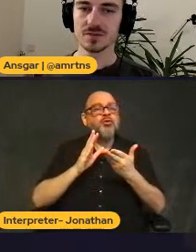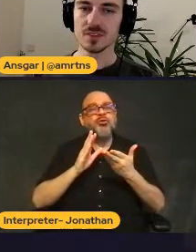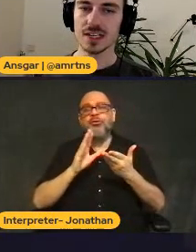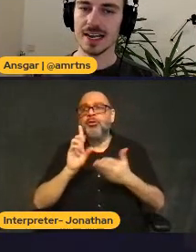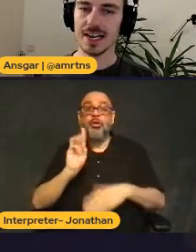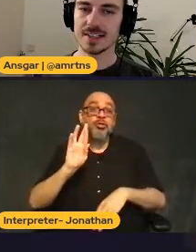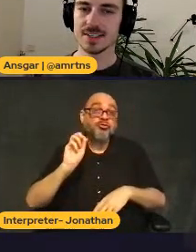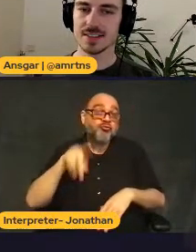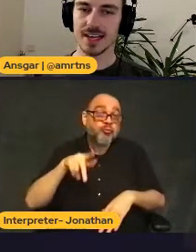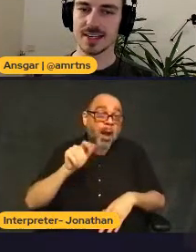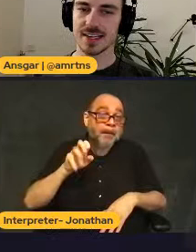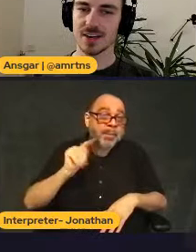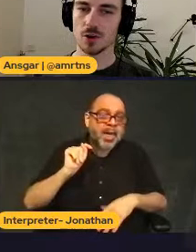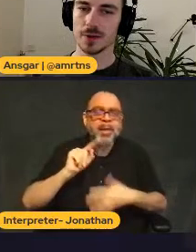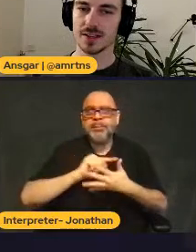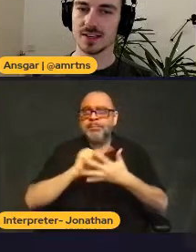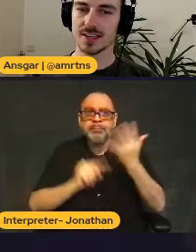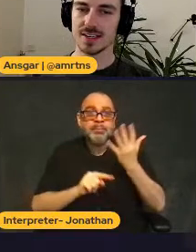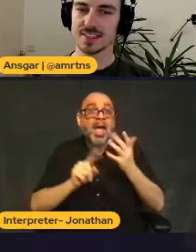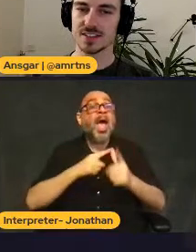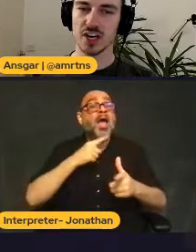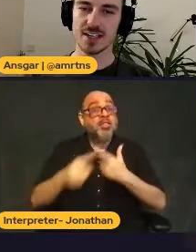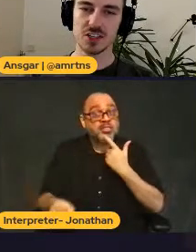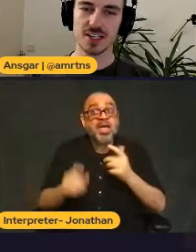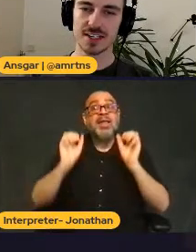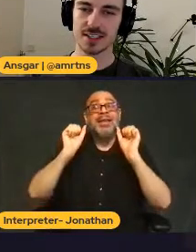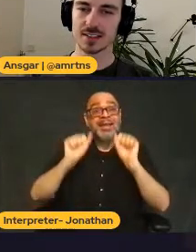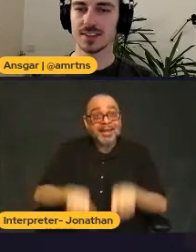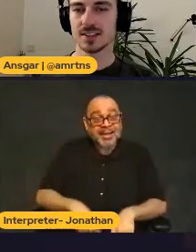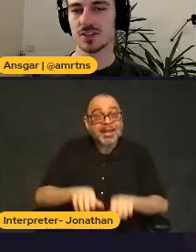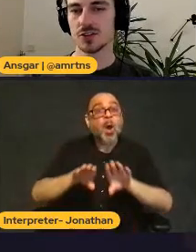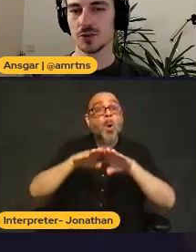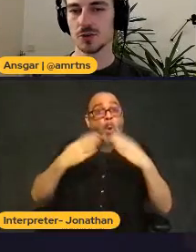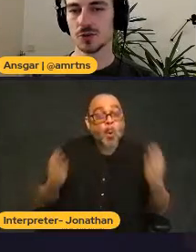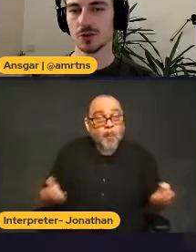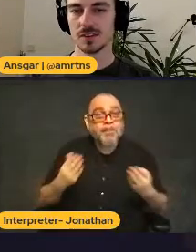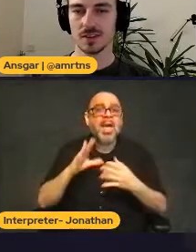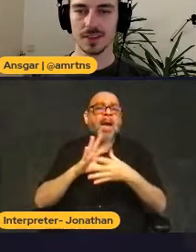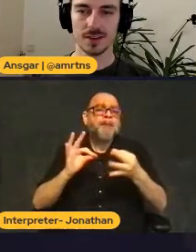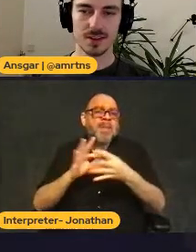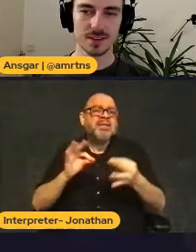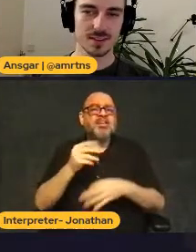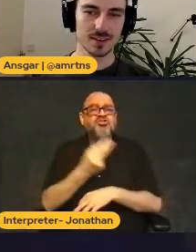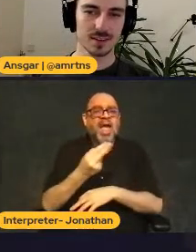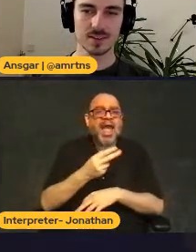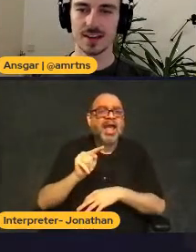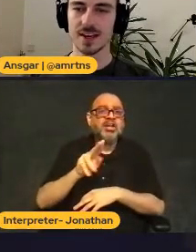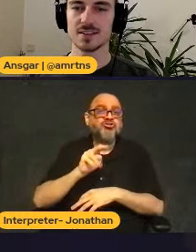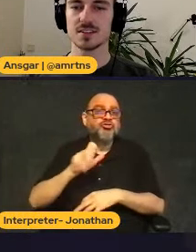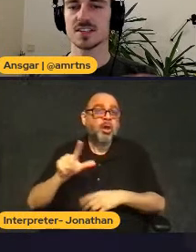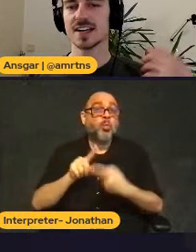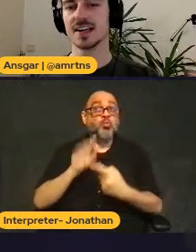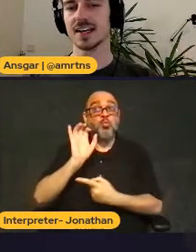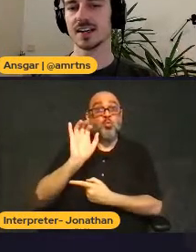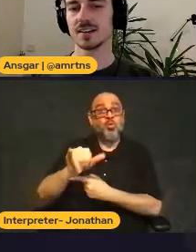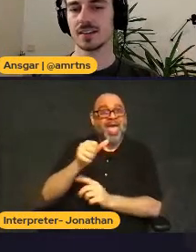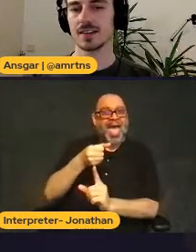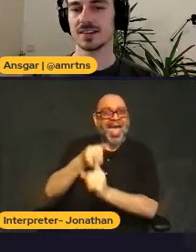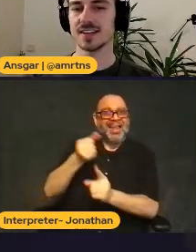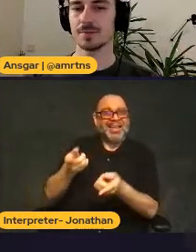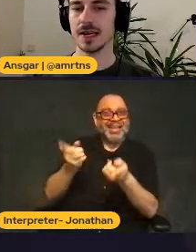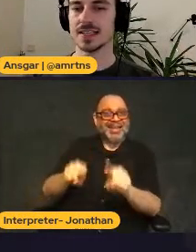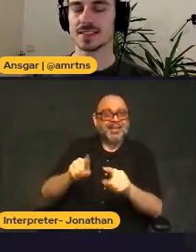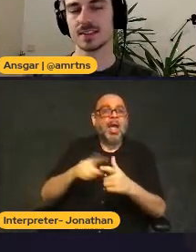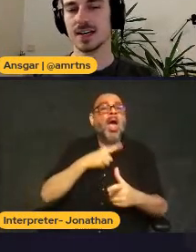and then can open an SSH tunnel to the instance and tunneling